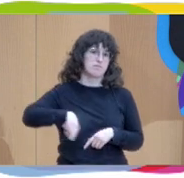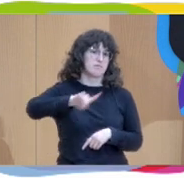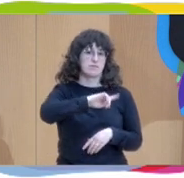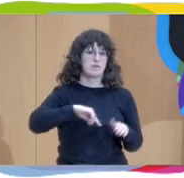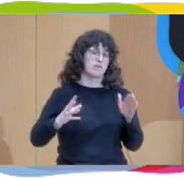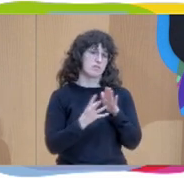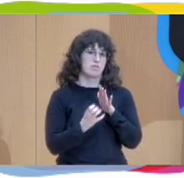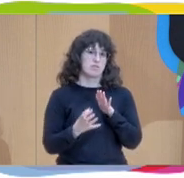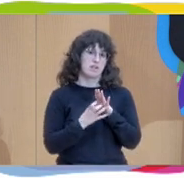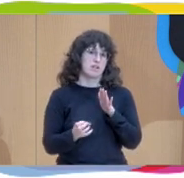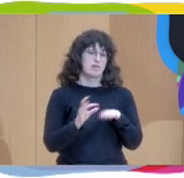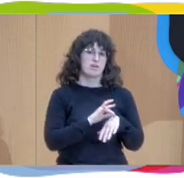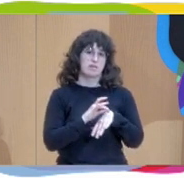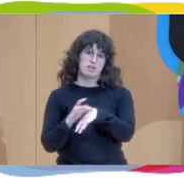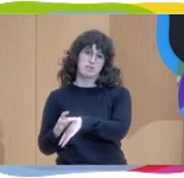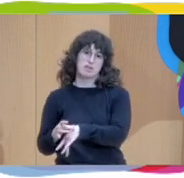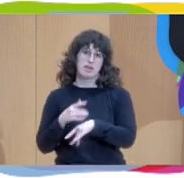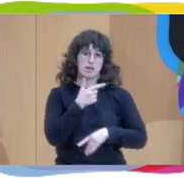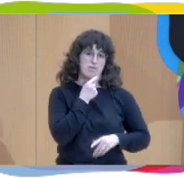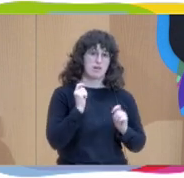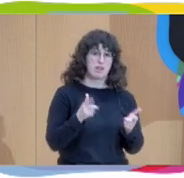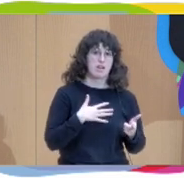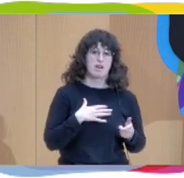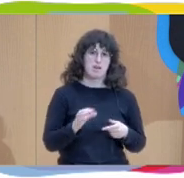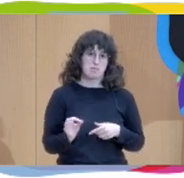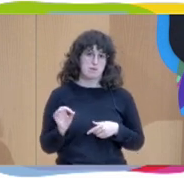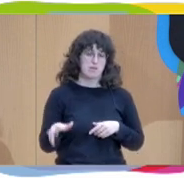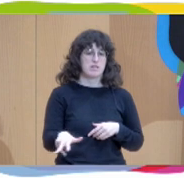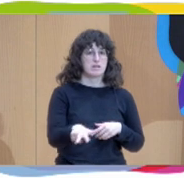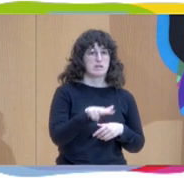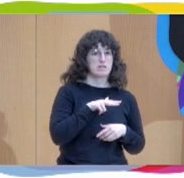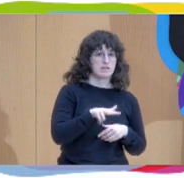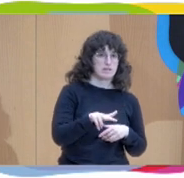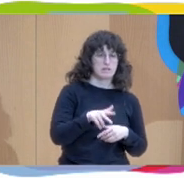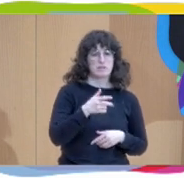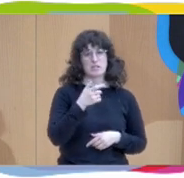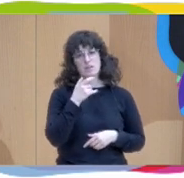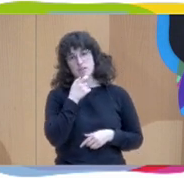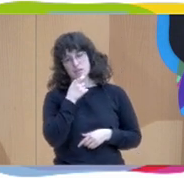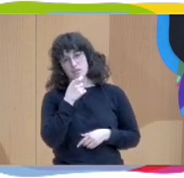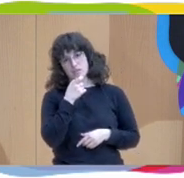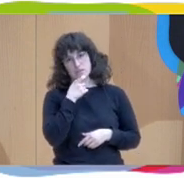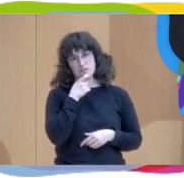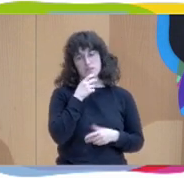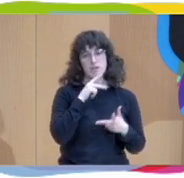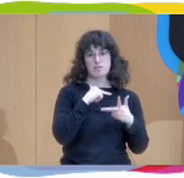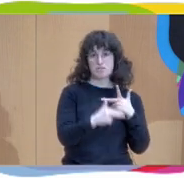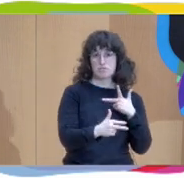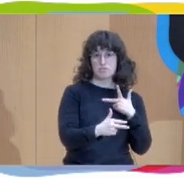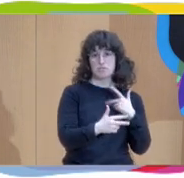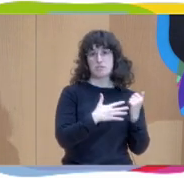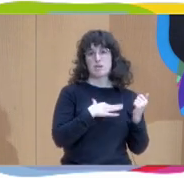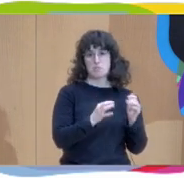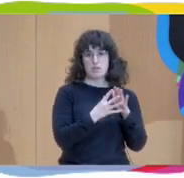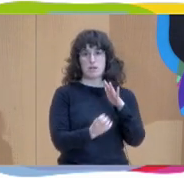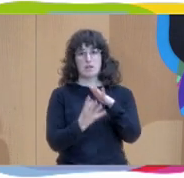versions. But they are not yet in the GoBerner and Navara pages because I put the